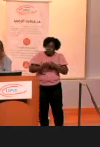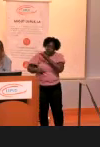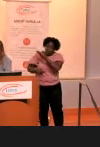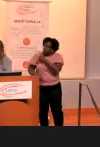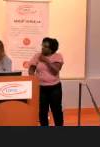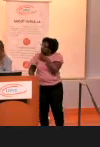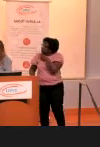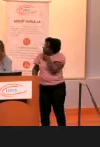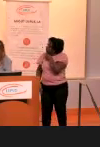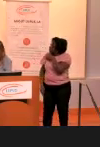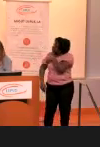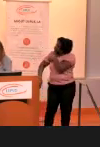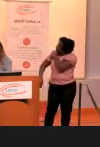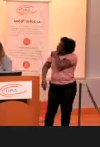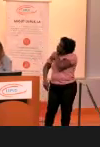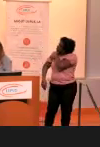highlighter?